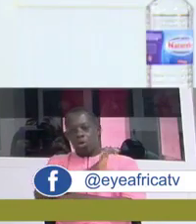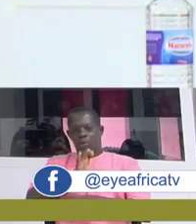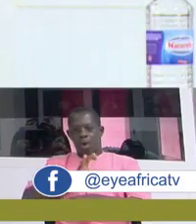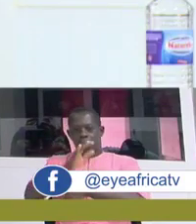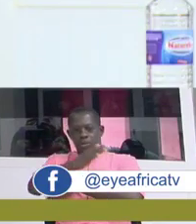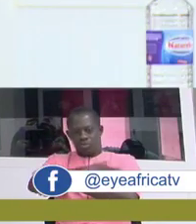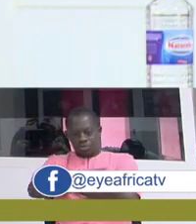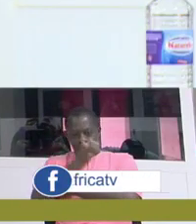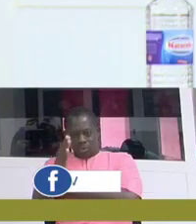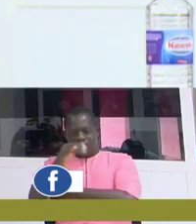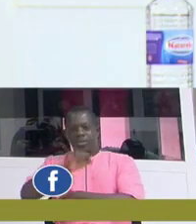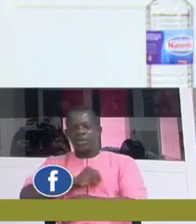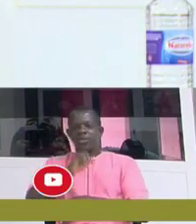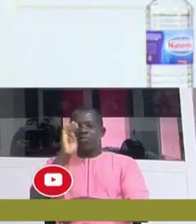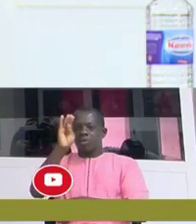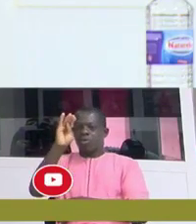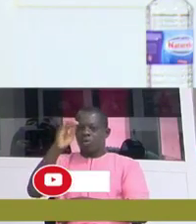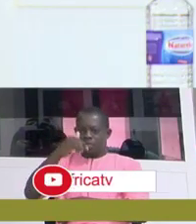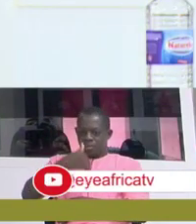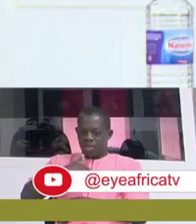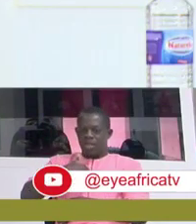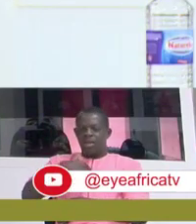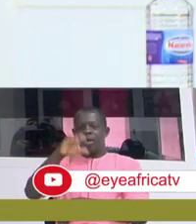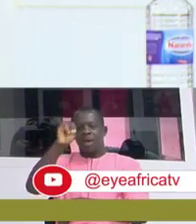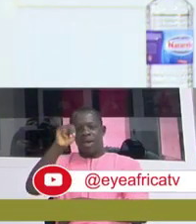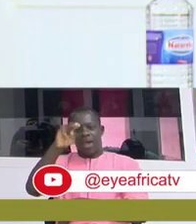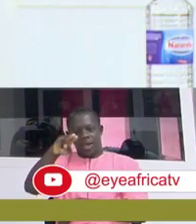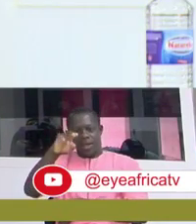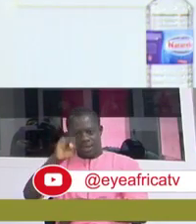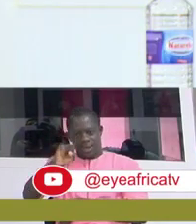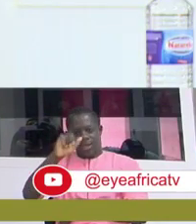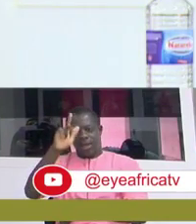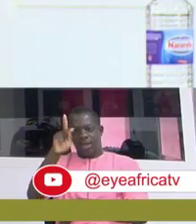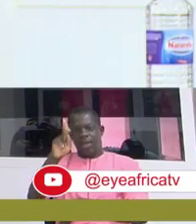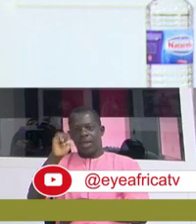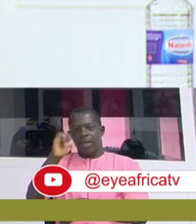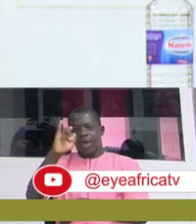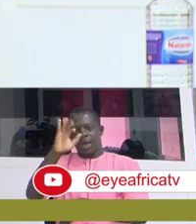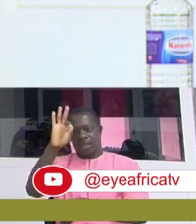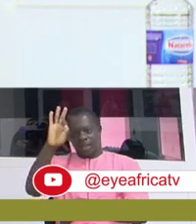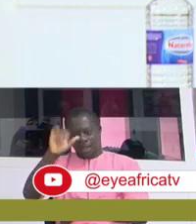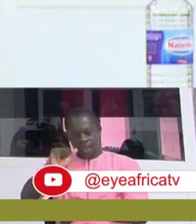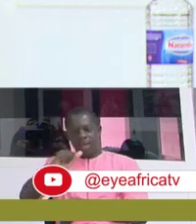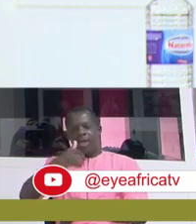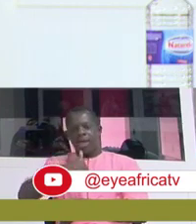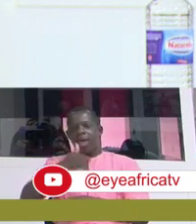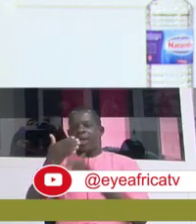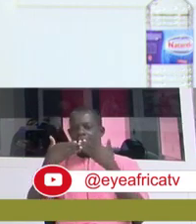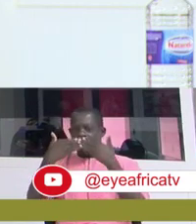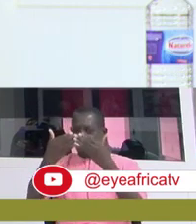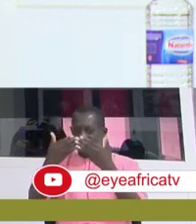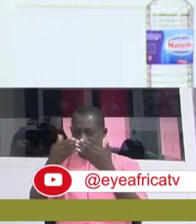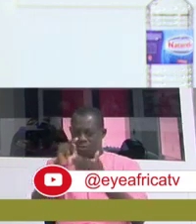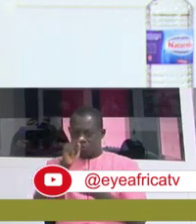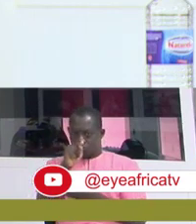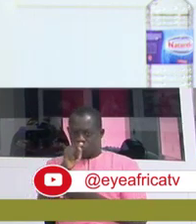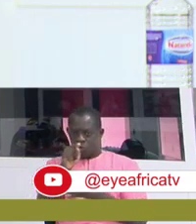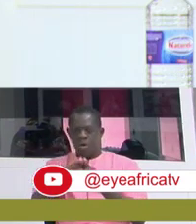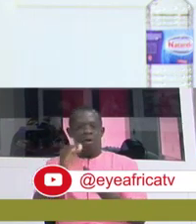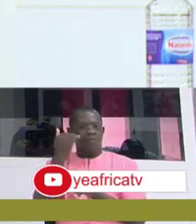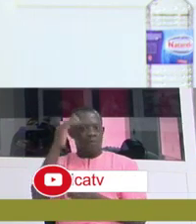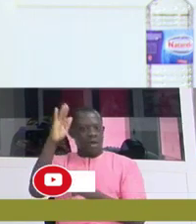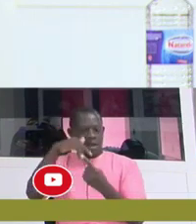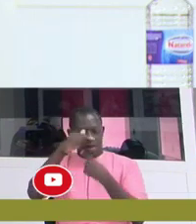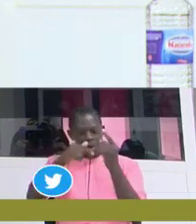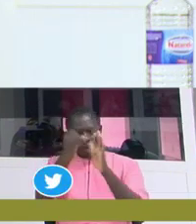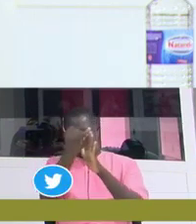Esa. He said to me, Esa. Keta. Keta. Ngafoyko. I told you that. Inanyung kuola. Forget about this issue.